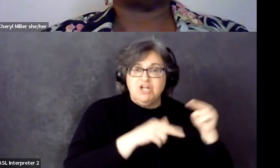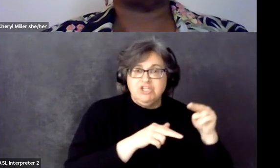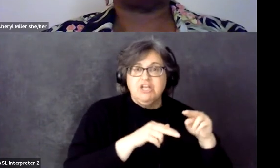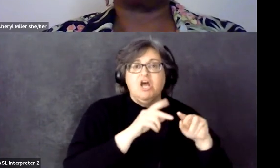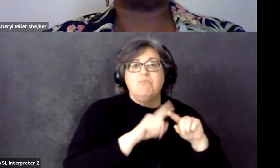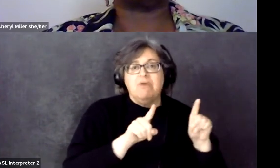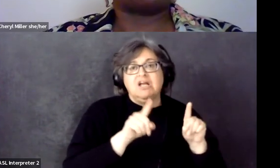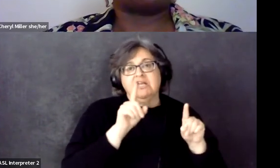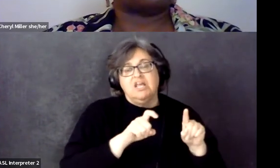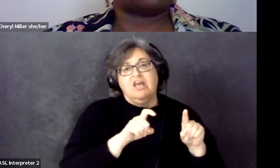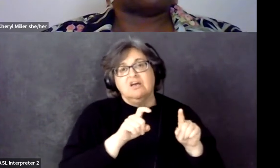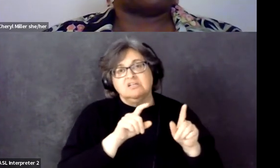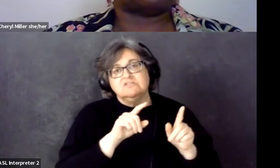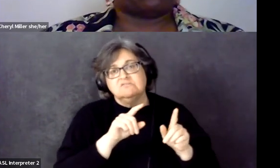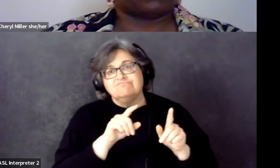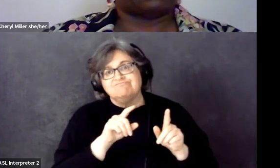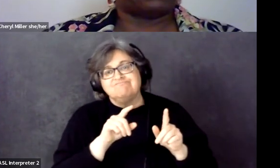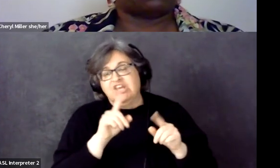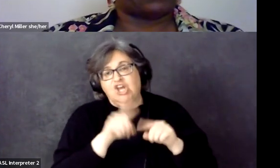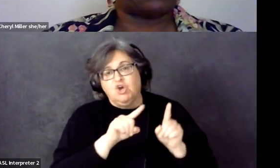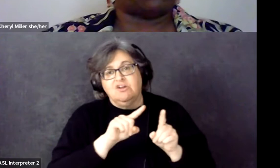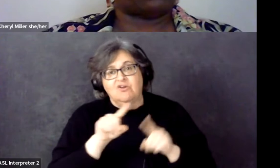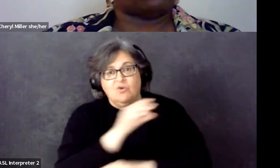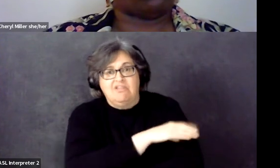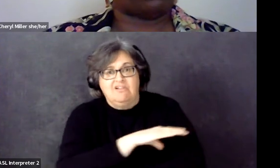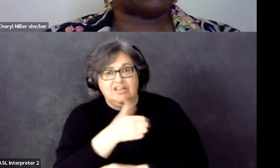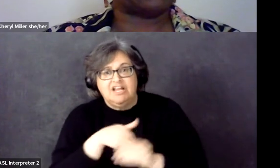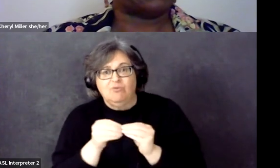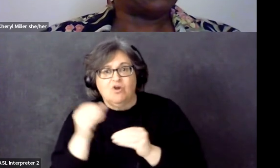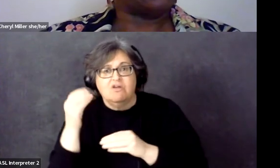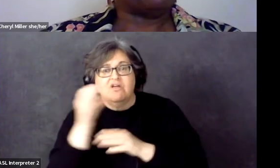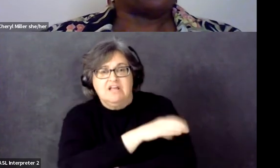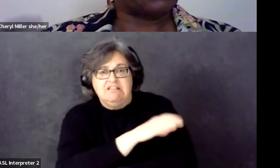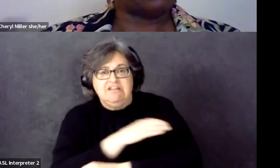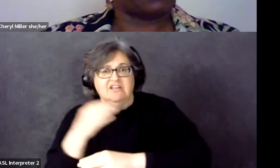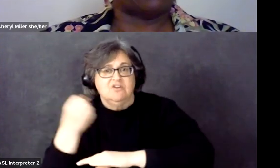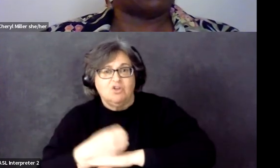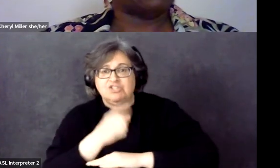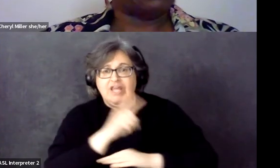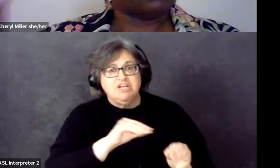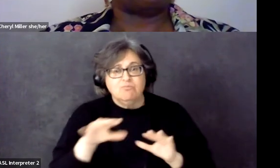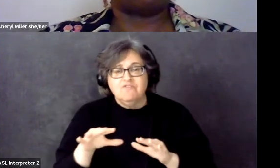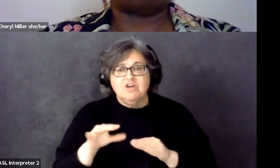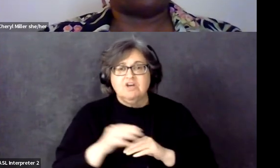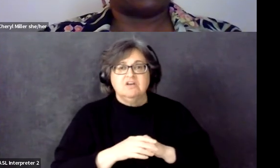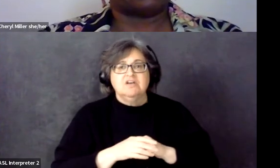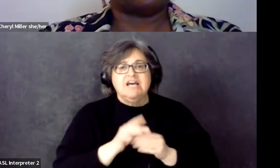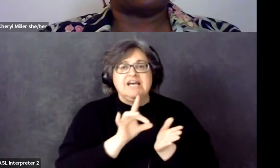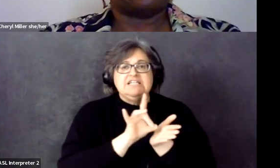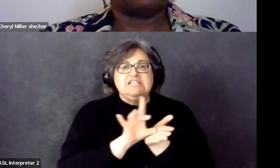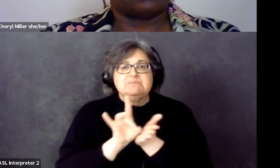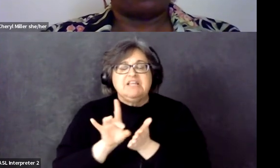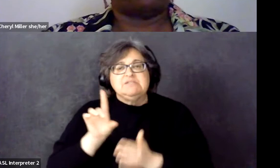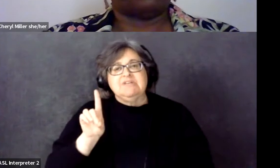So STOP realized that displacement looks like a lot of